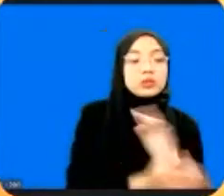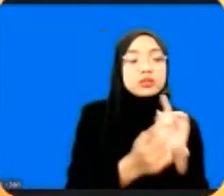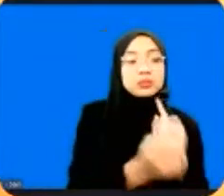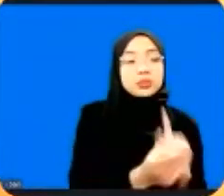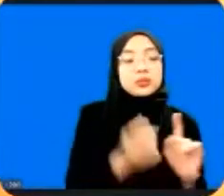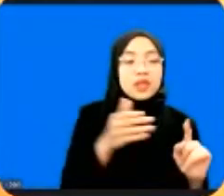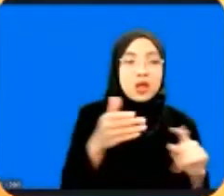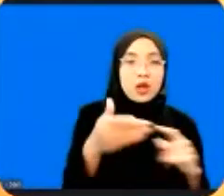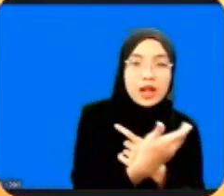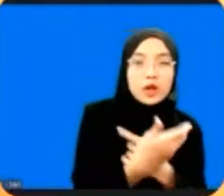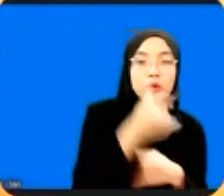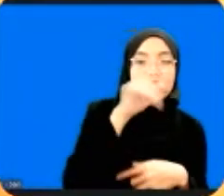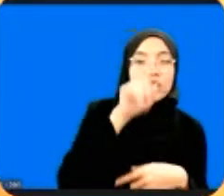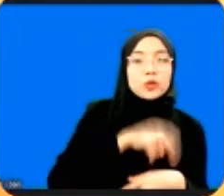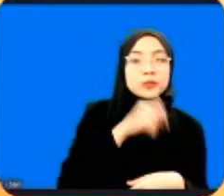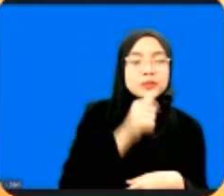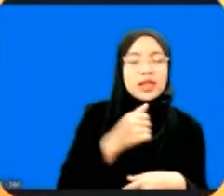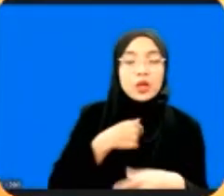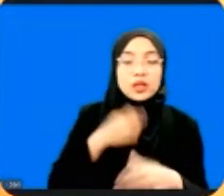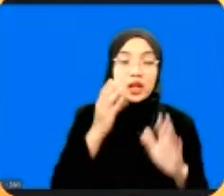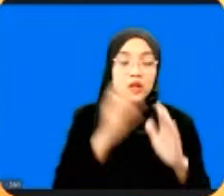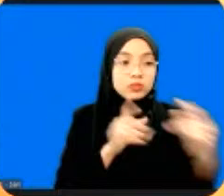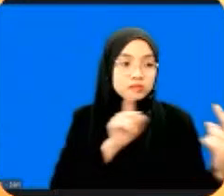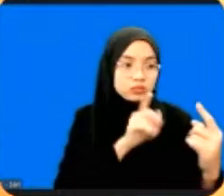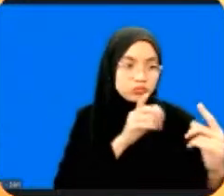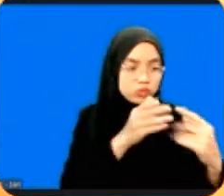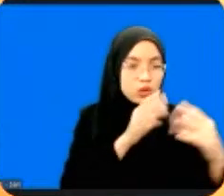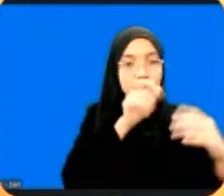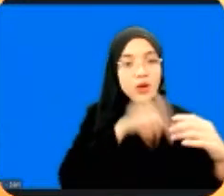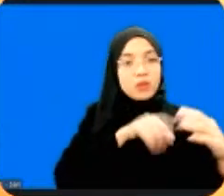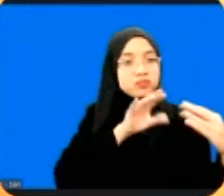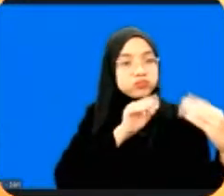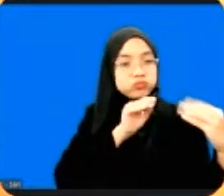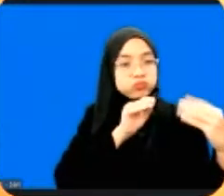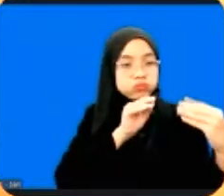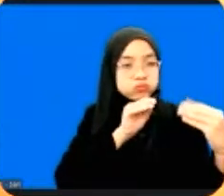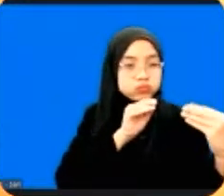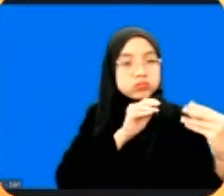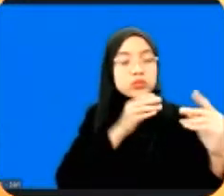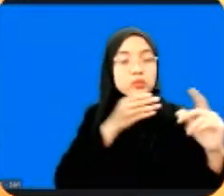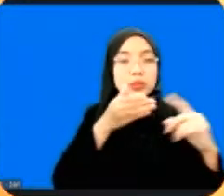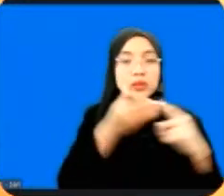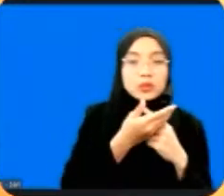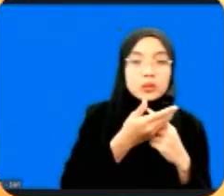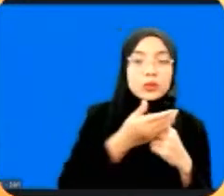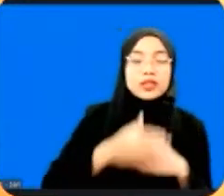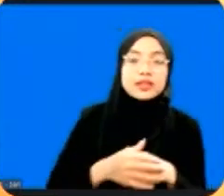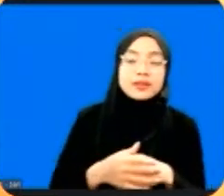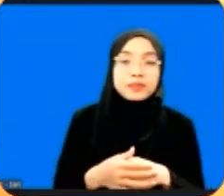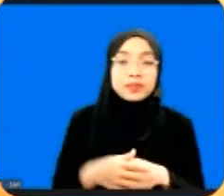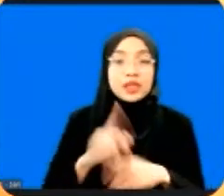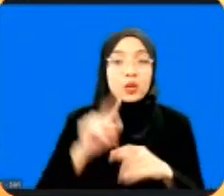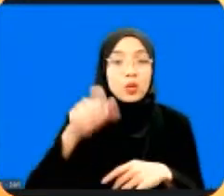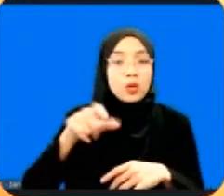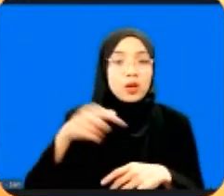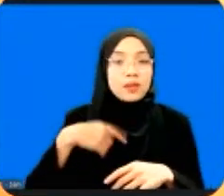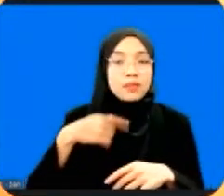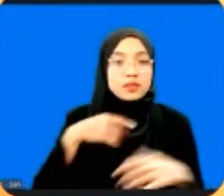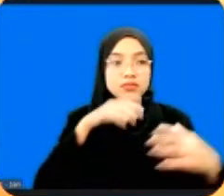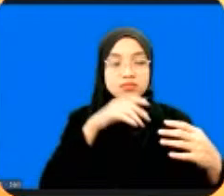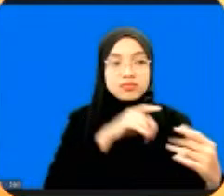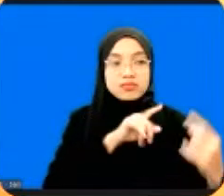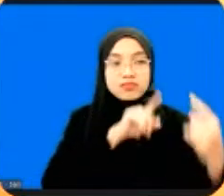people speak and their speech evaporates into air. There's no way for the government to really track down